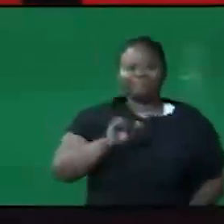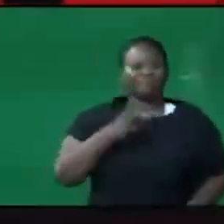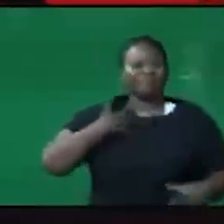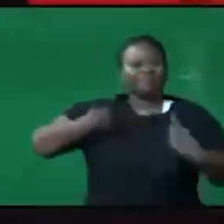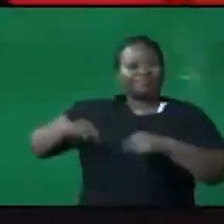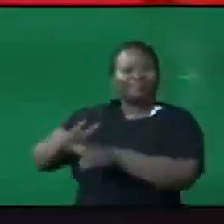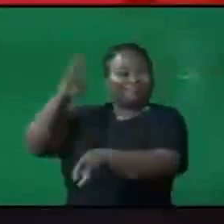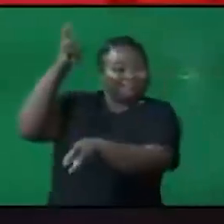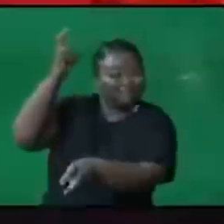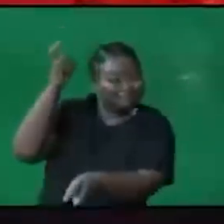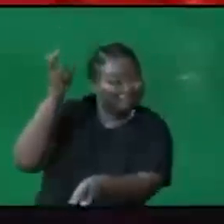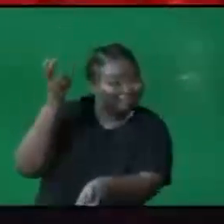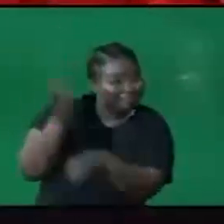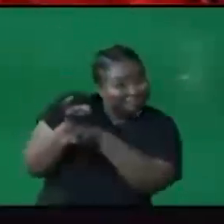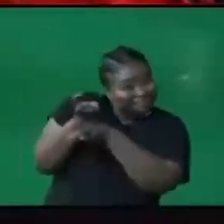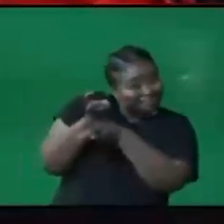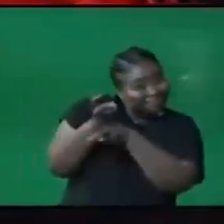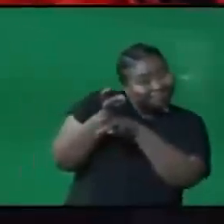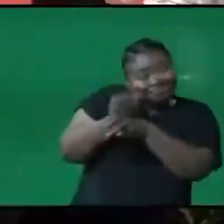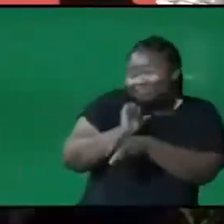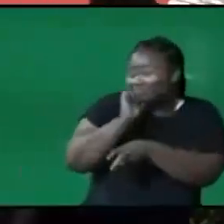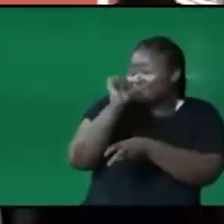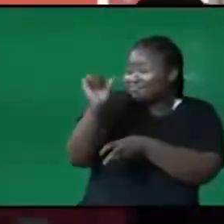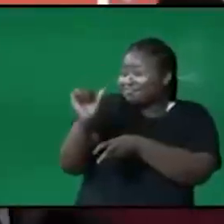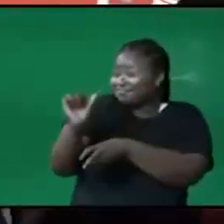Noma kuvi.